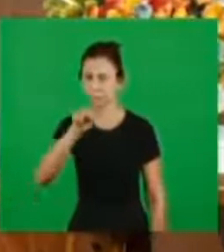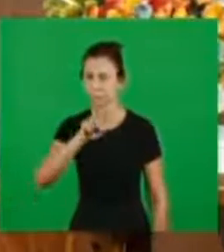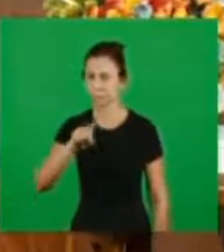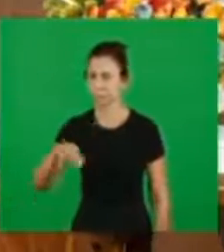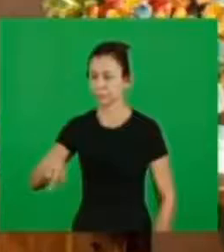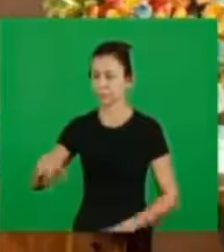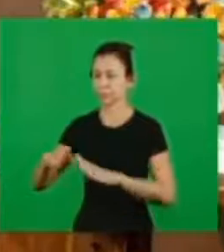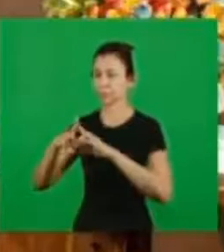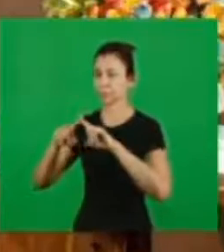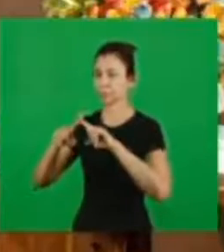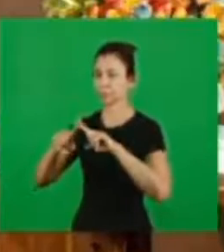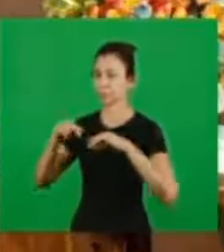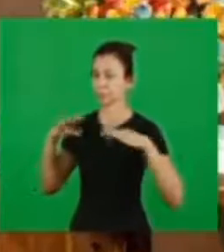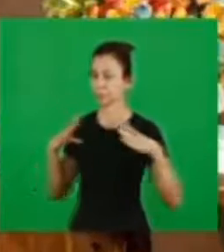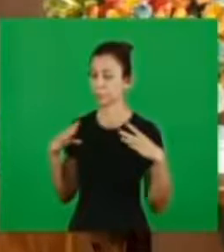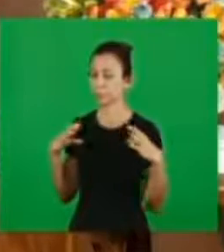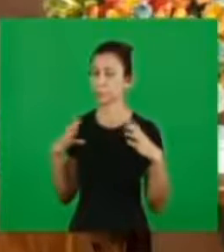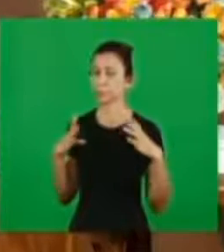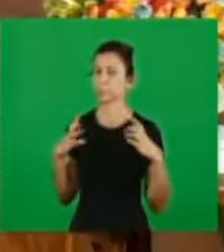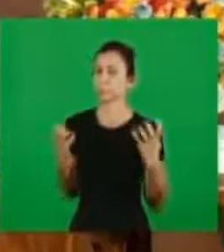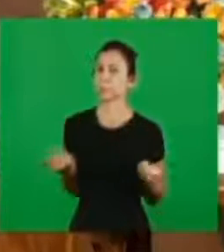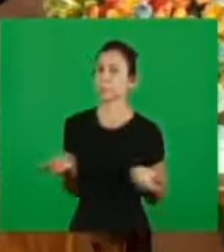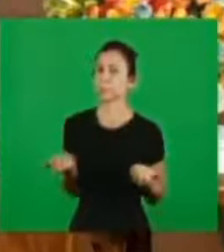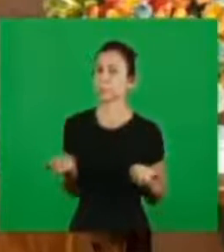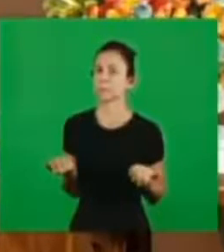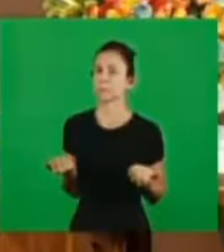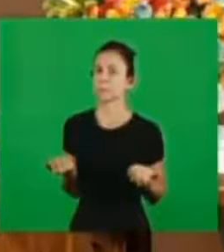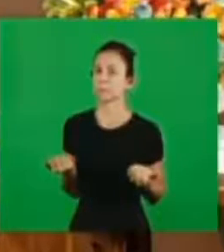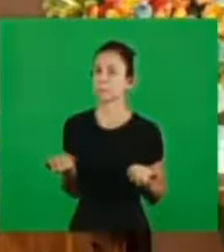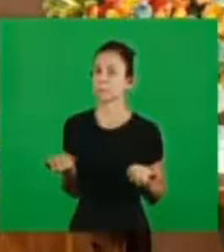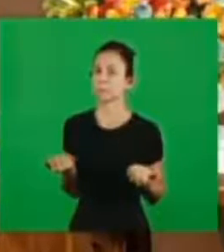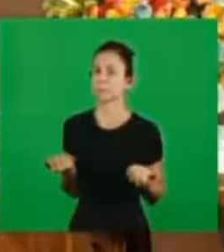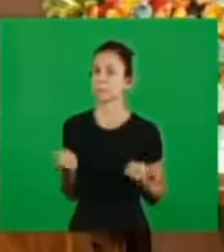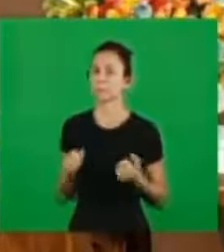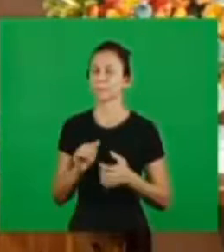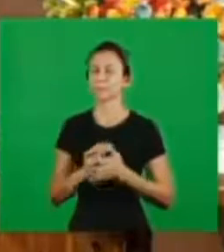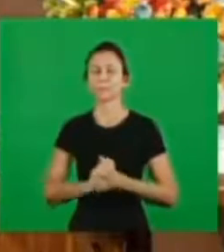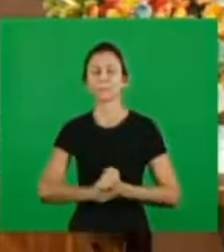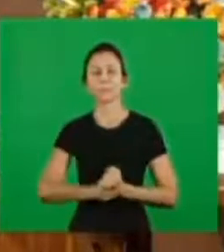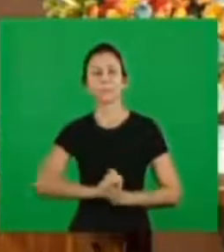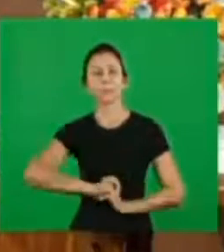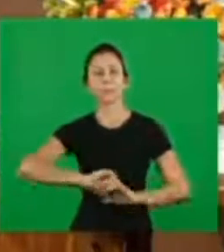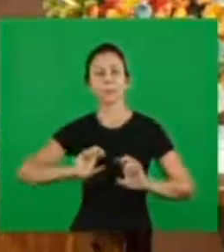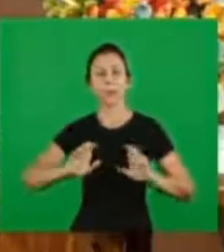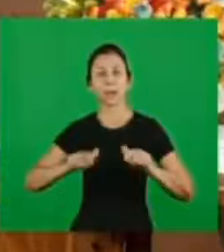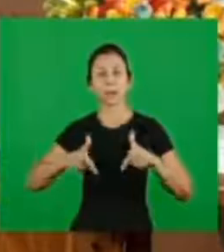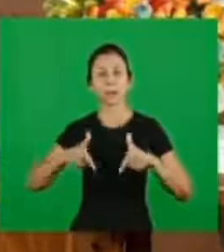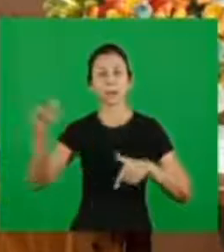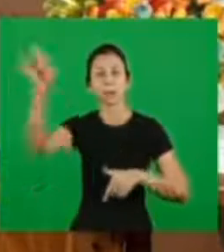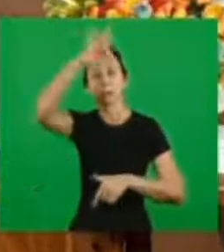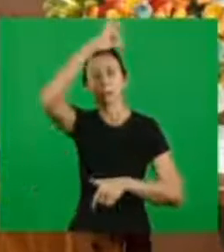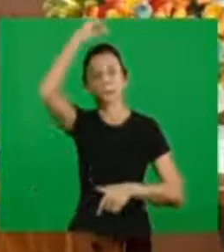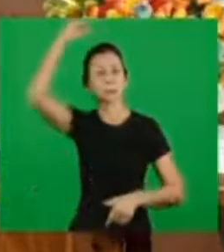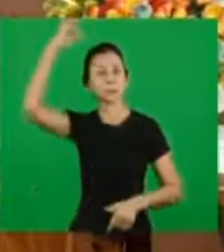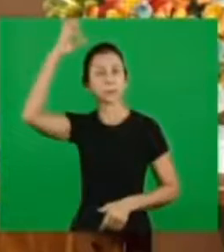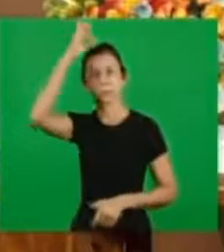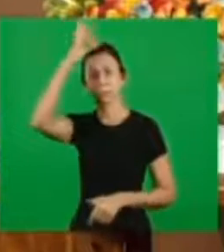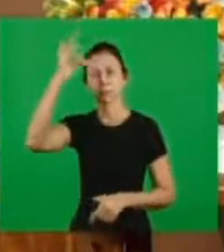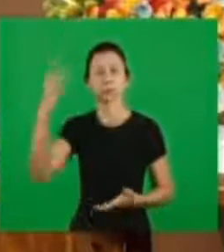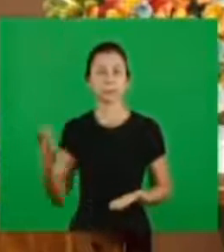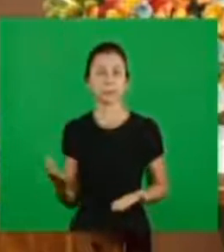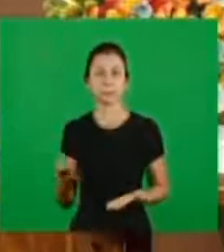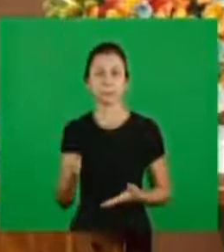own reason. The angel of the Lord is, pastor is just a title. The angel is the one who has a